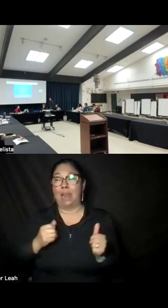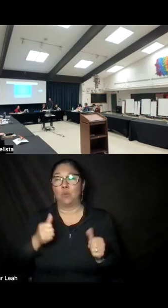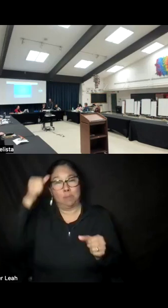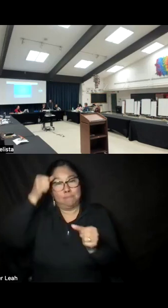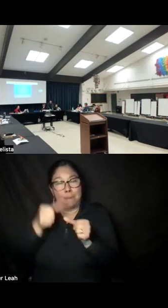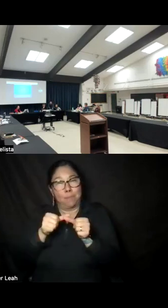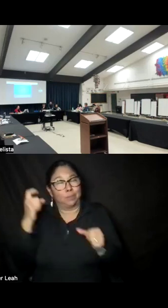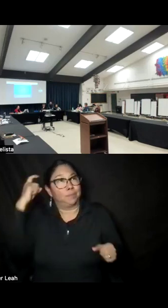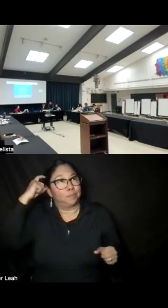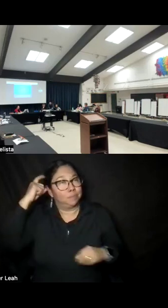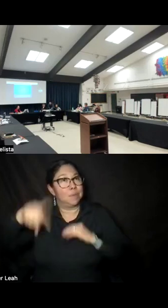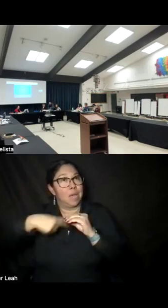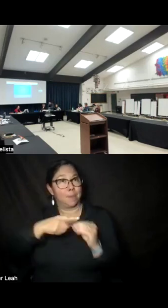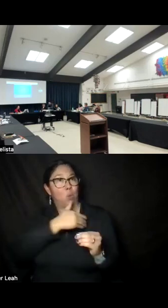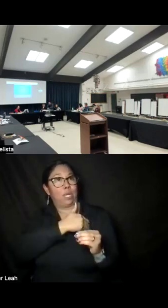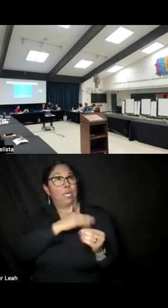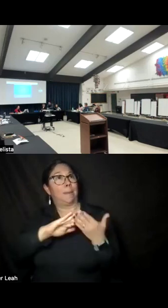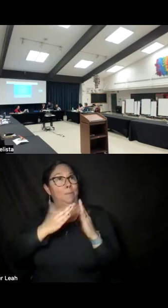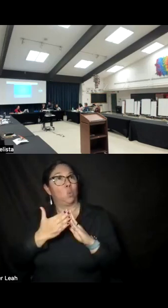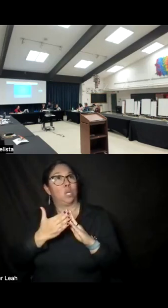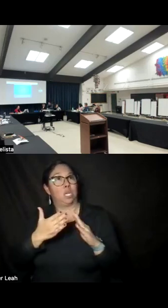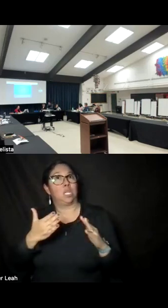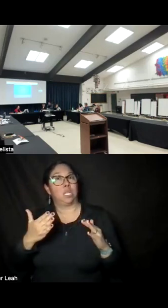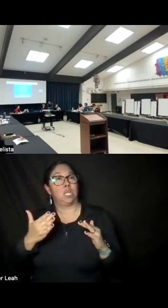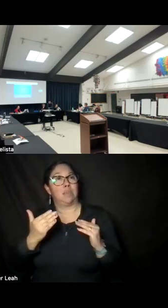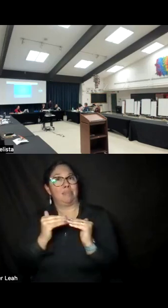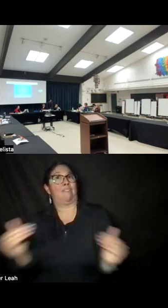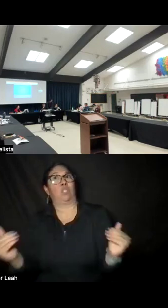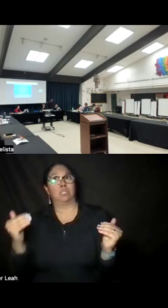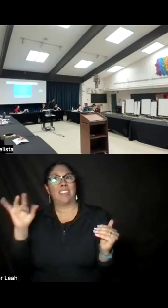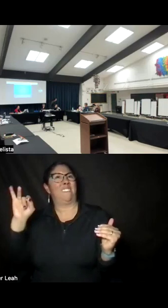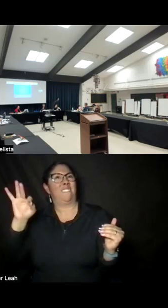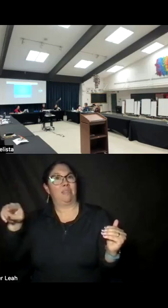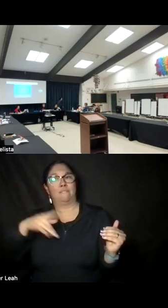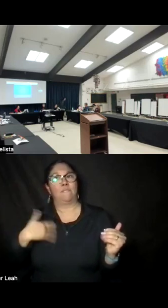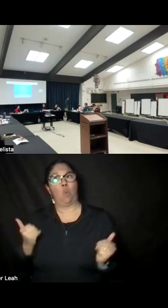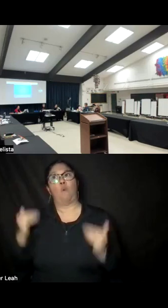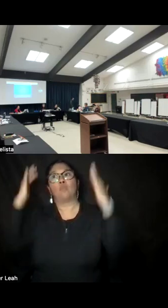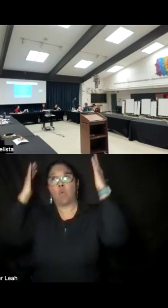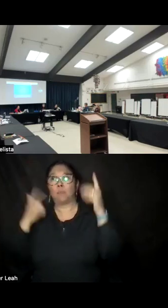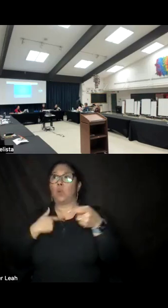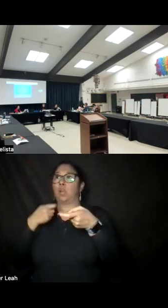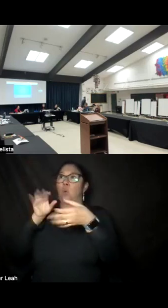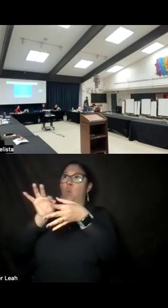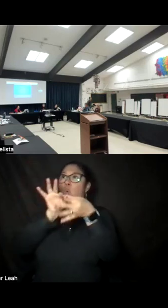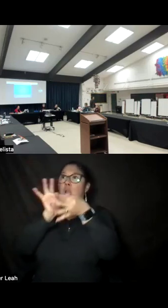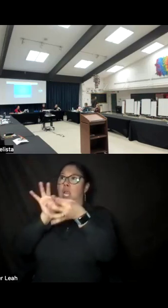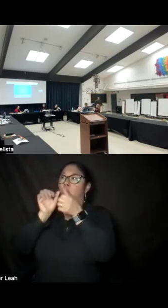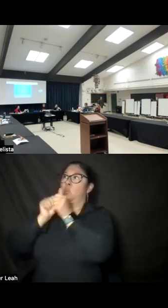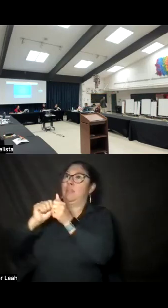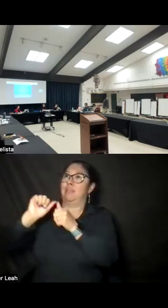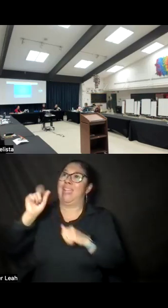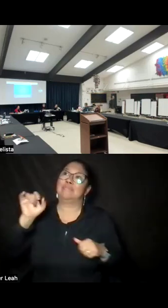of community saturation levels. We will coordinate with administration accordingly so as not